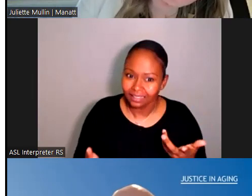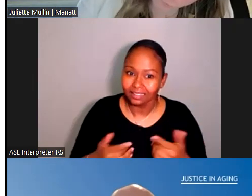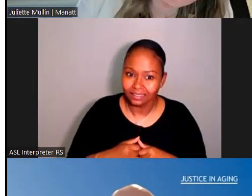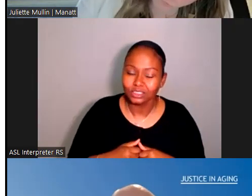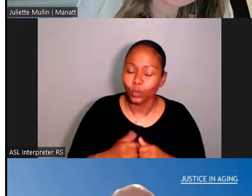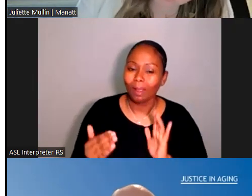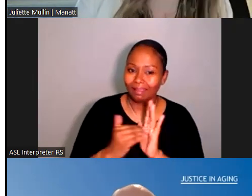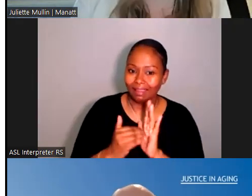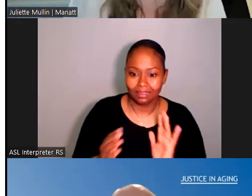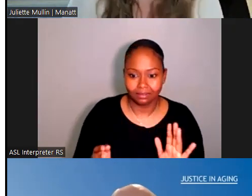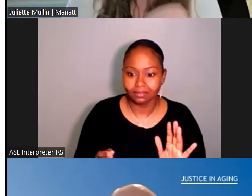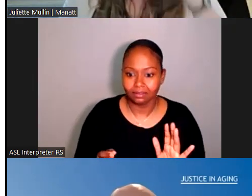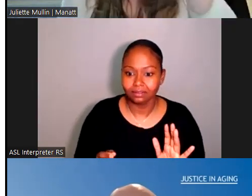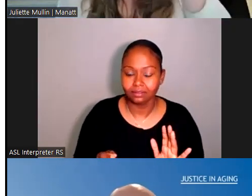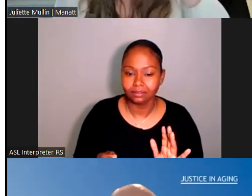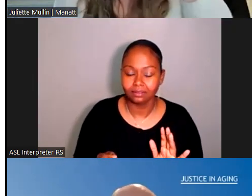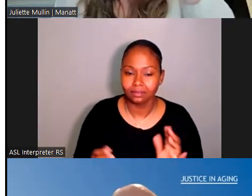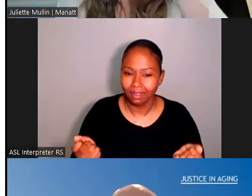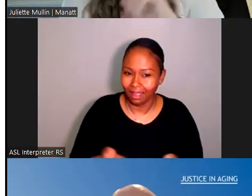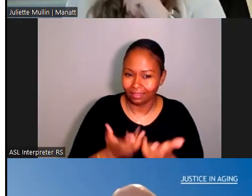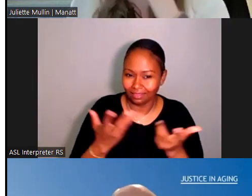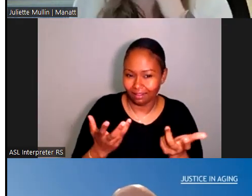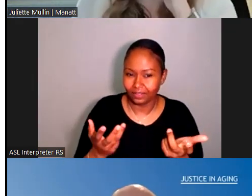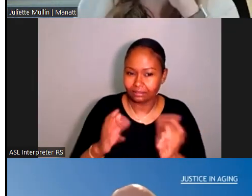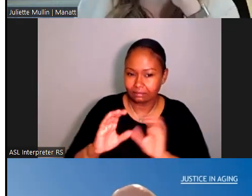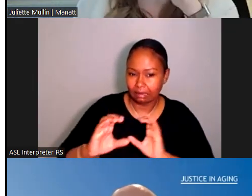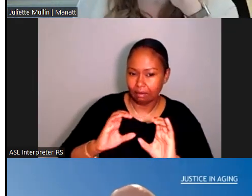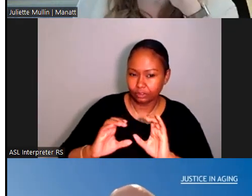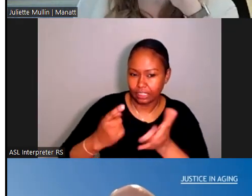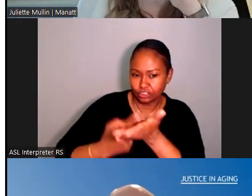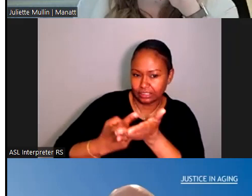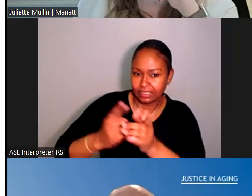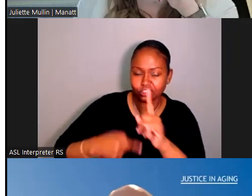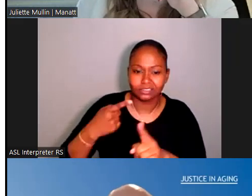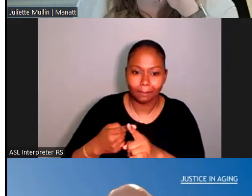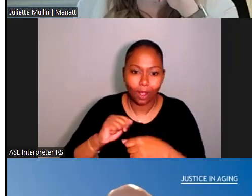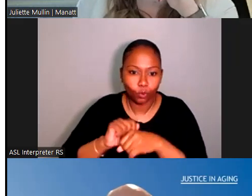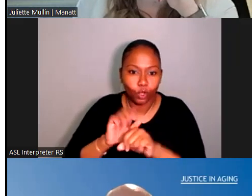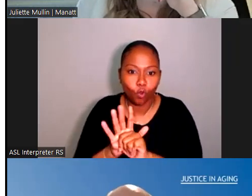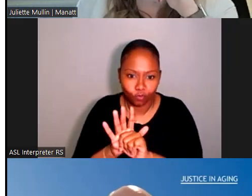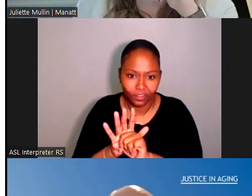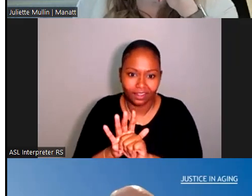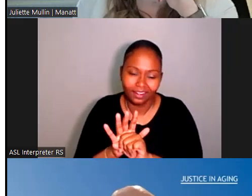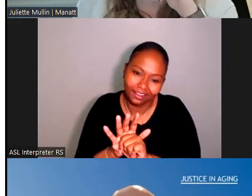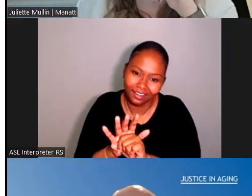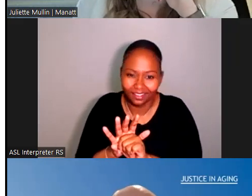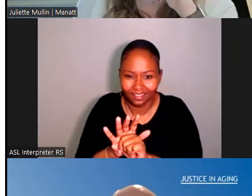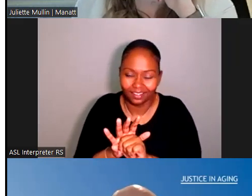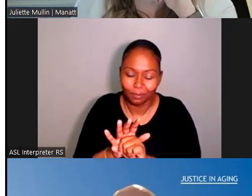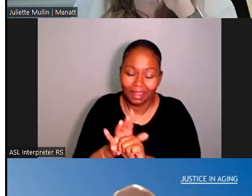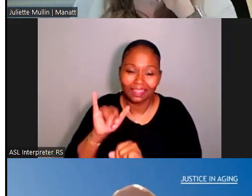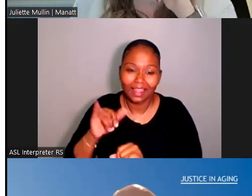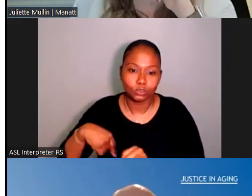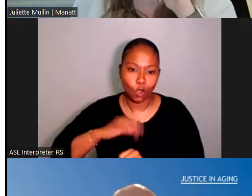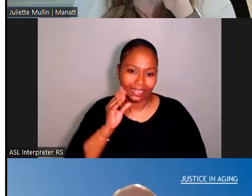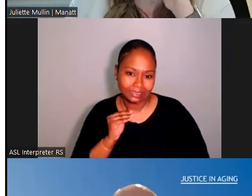again, so much of this conversation is based on a COVID type of scenario, because that's what we're coming out of. But you can see how that would play